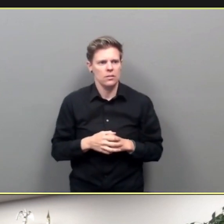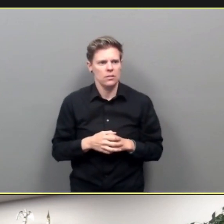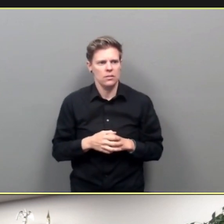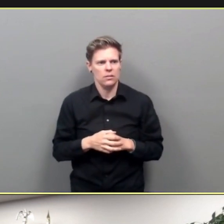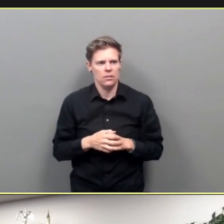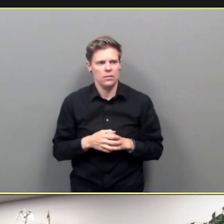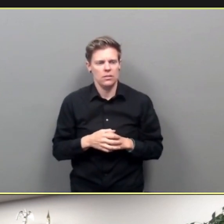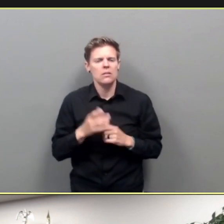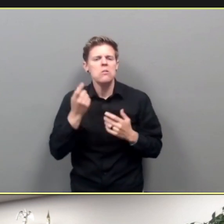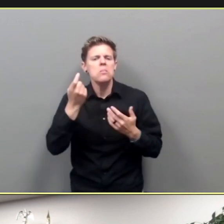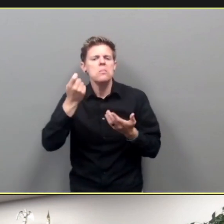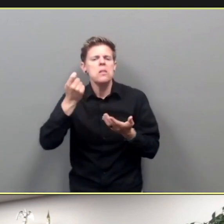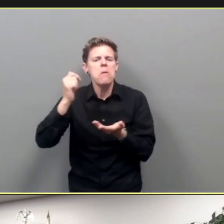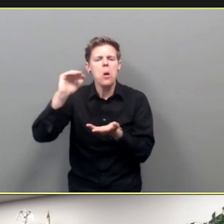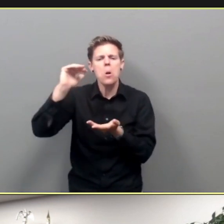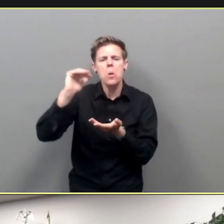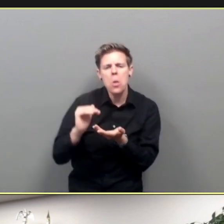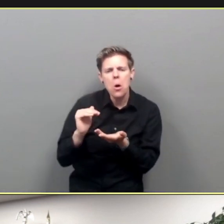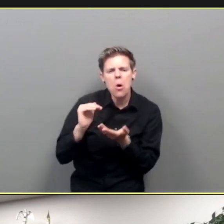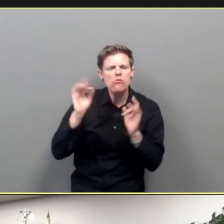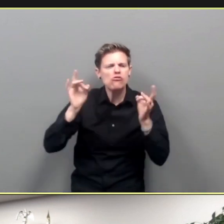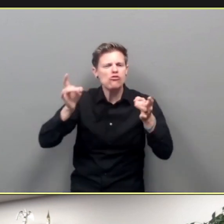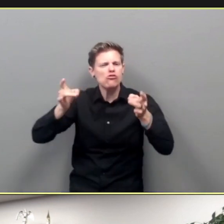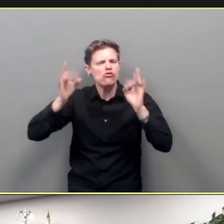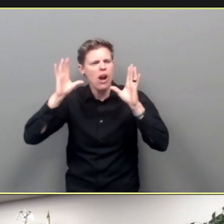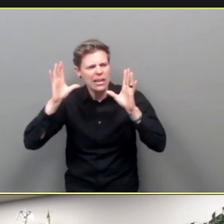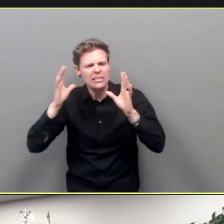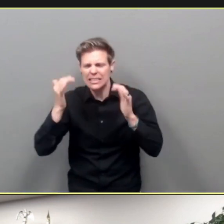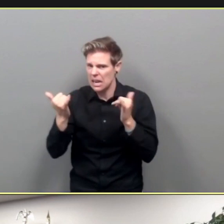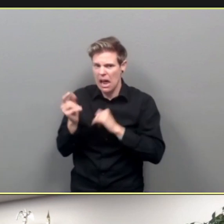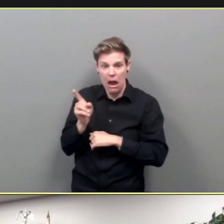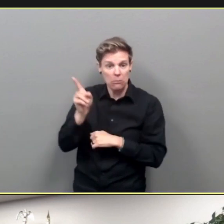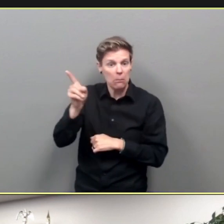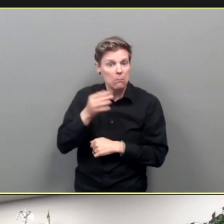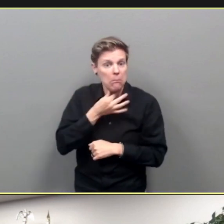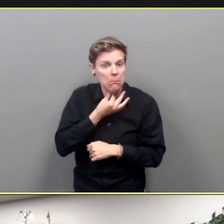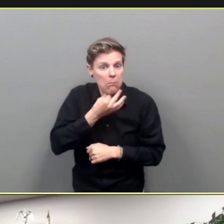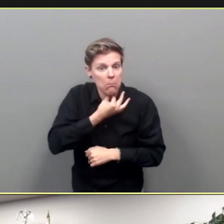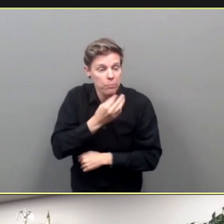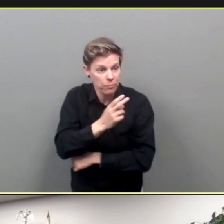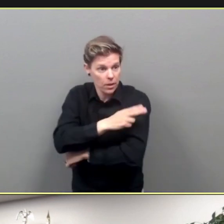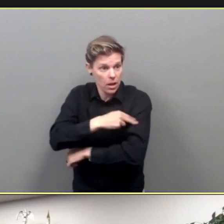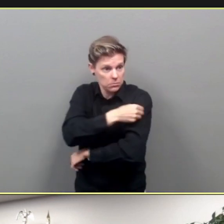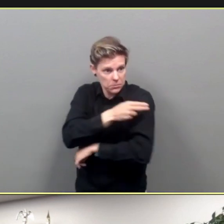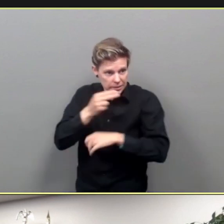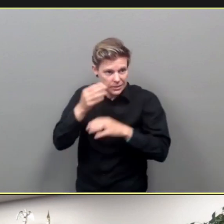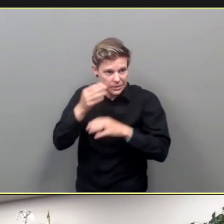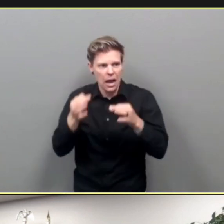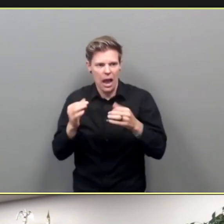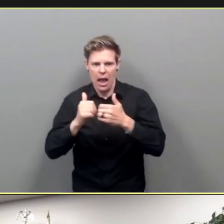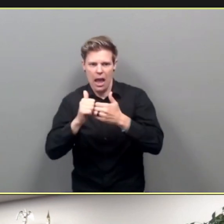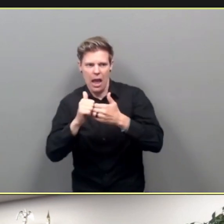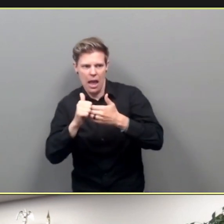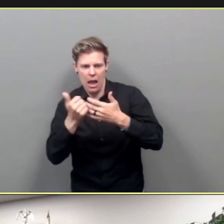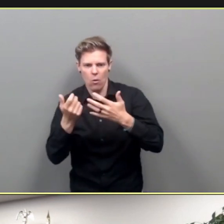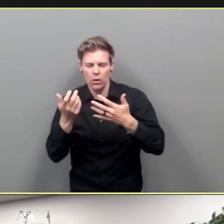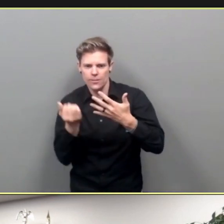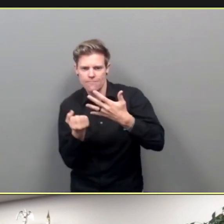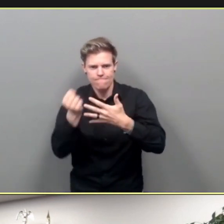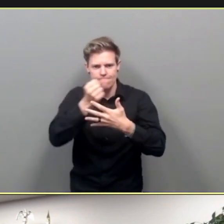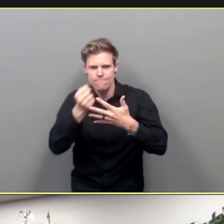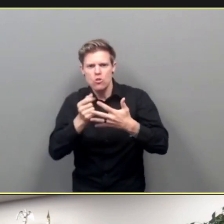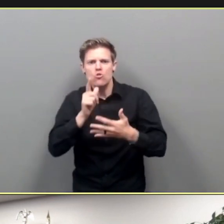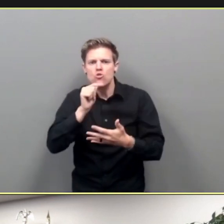can talk about the situation in hospitals now in terms of rationing care, how widespread it is, what hospitals